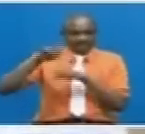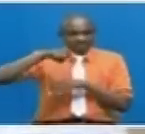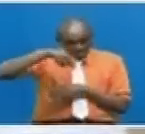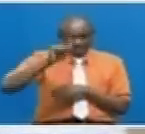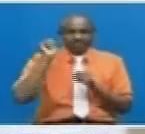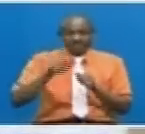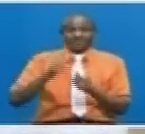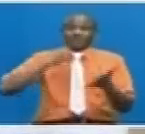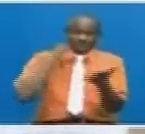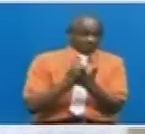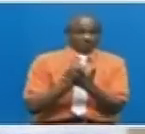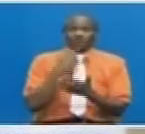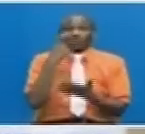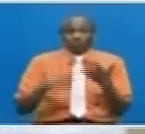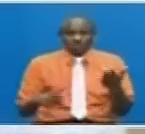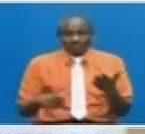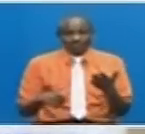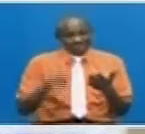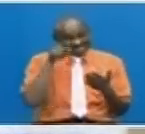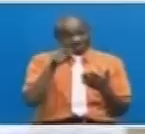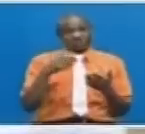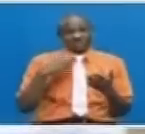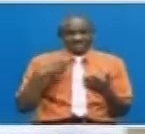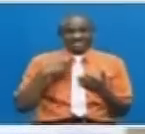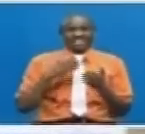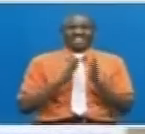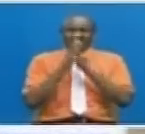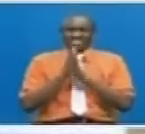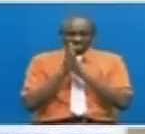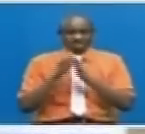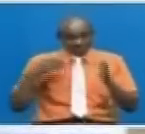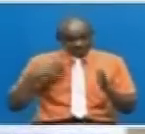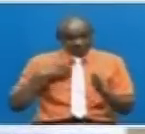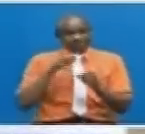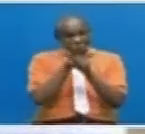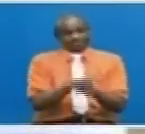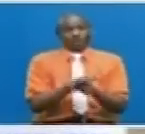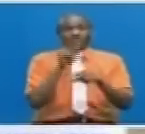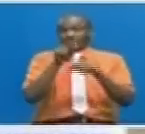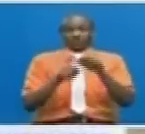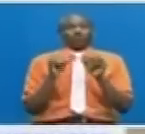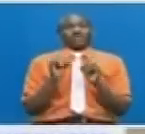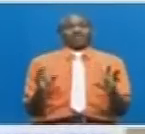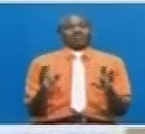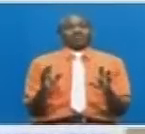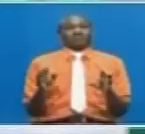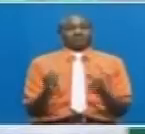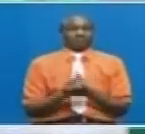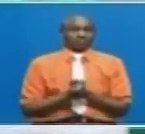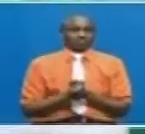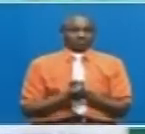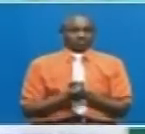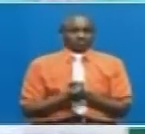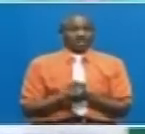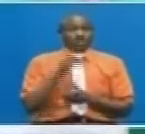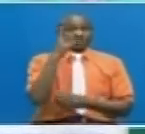able to endorse and ensure that there is no religious hatred and division that will continue in this country.